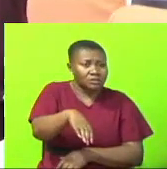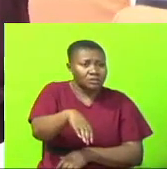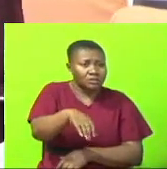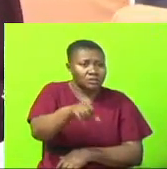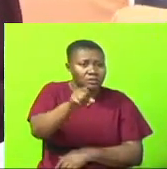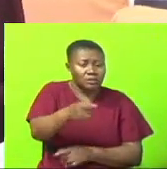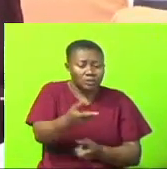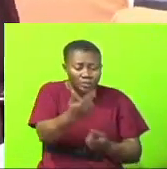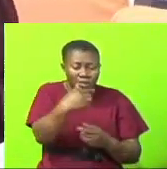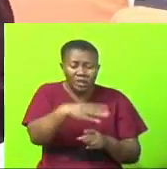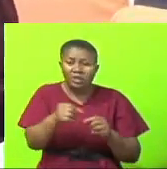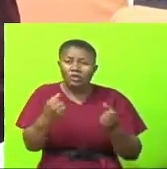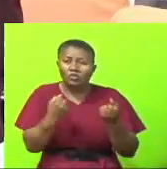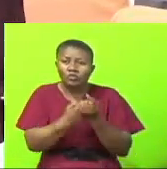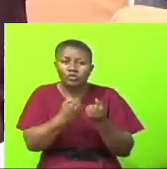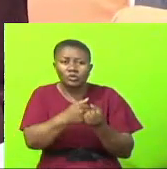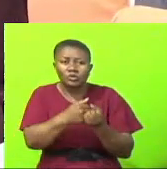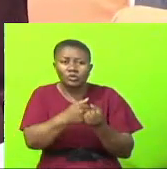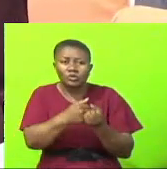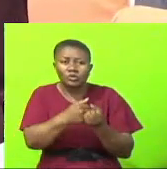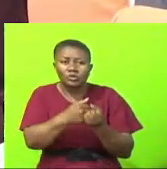a particular party for 4 years.